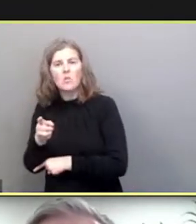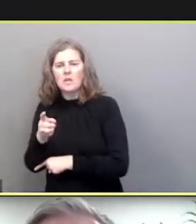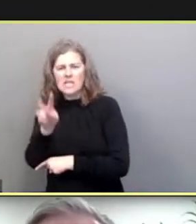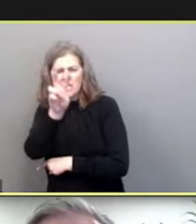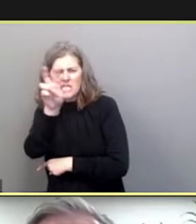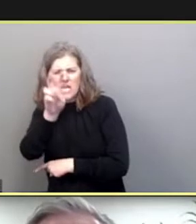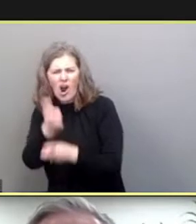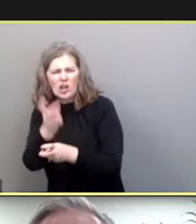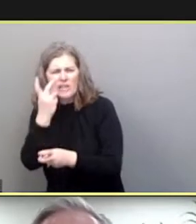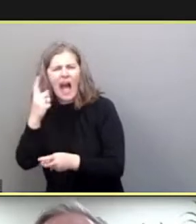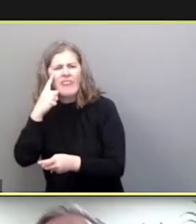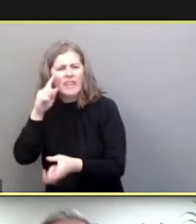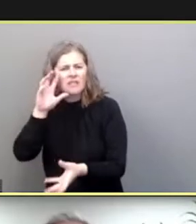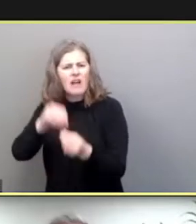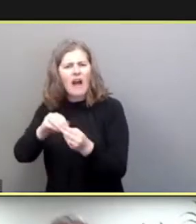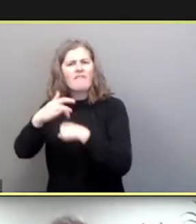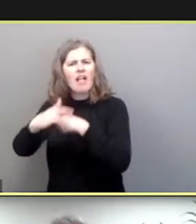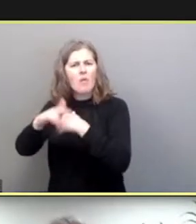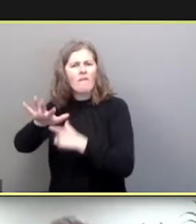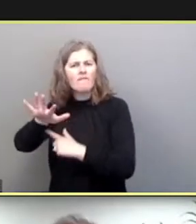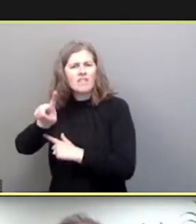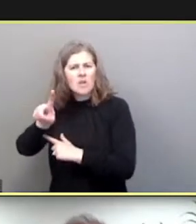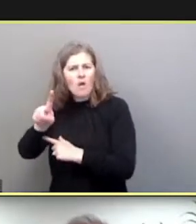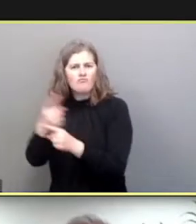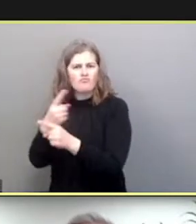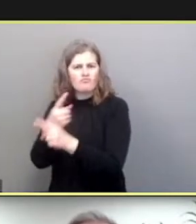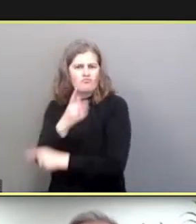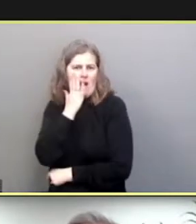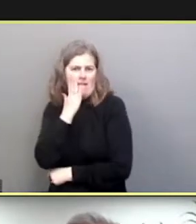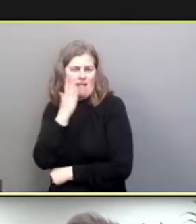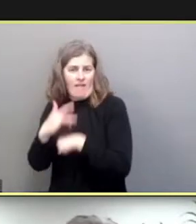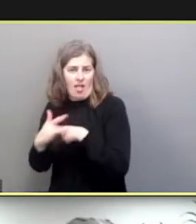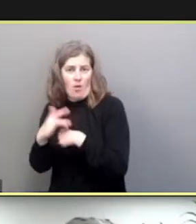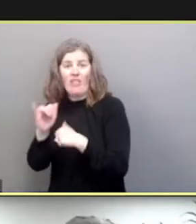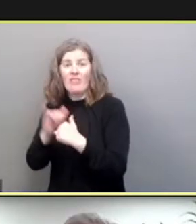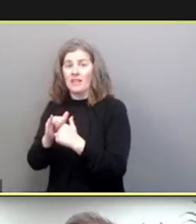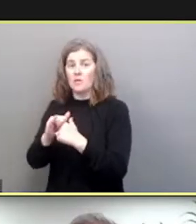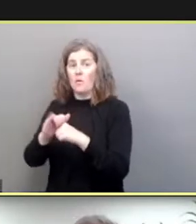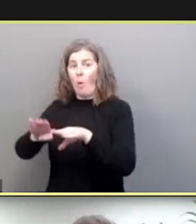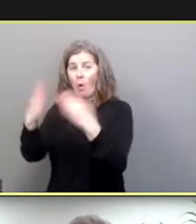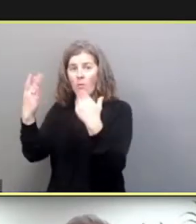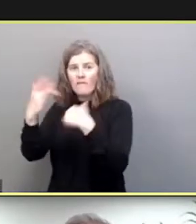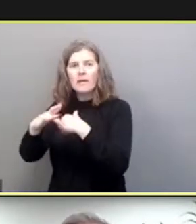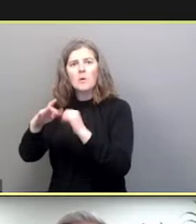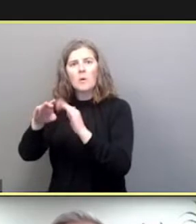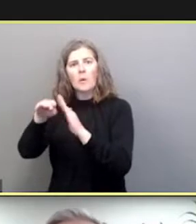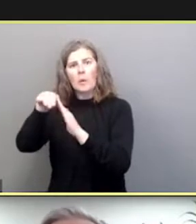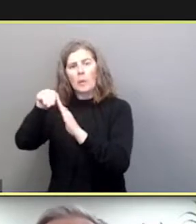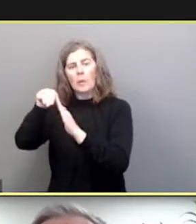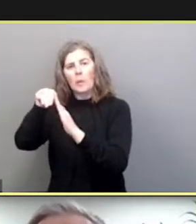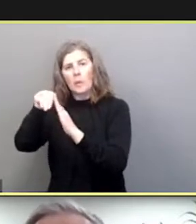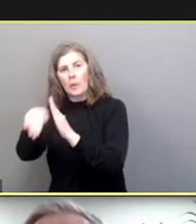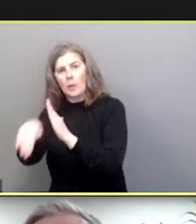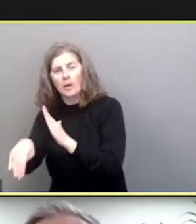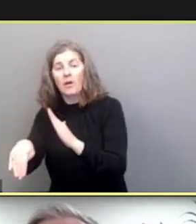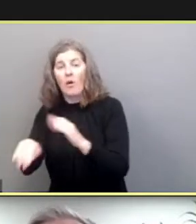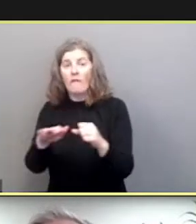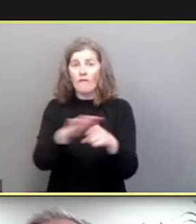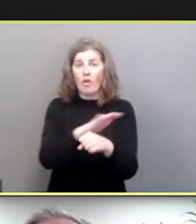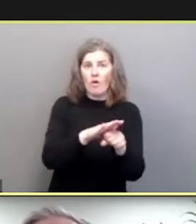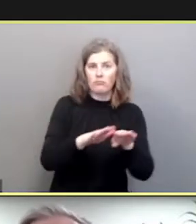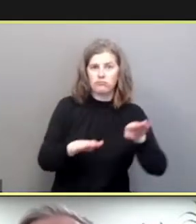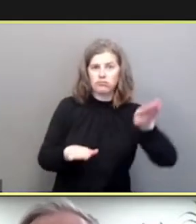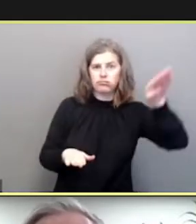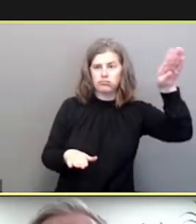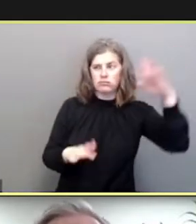it's 51 open beds. That's open beds are trending downward, full beds trending upwards. So, and